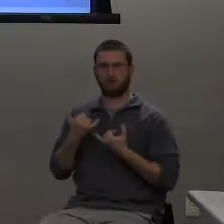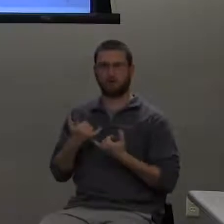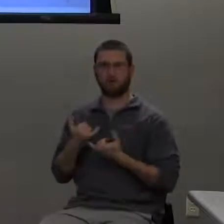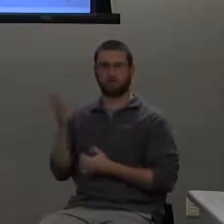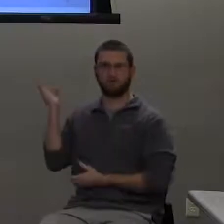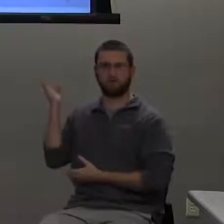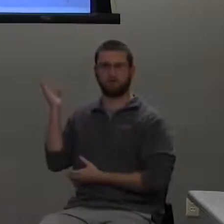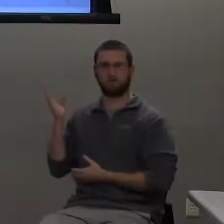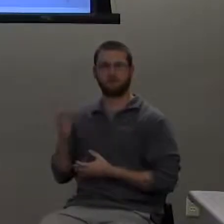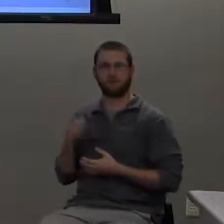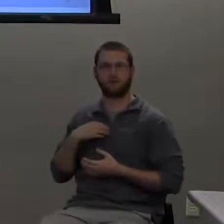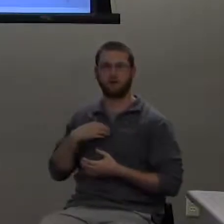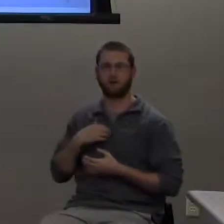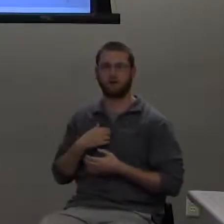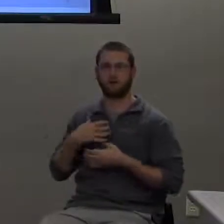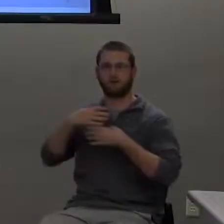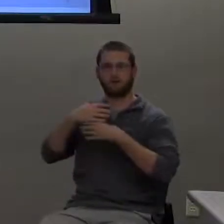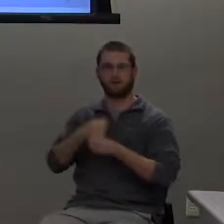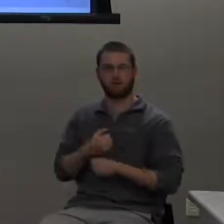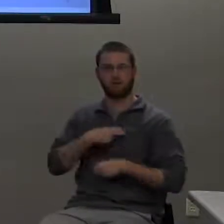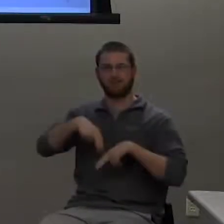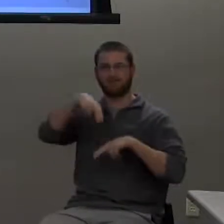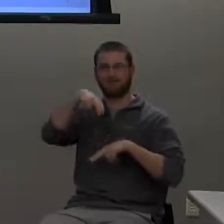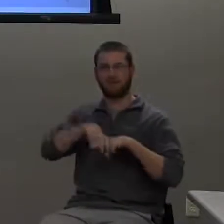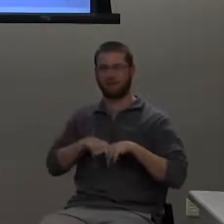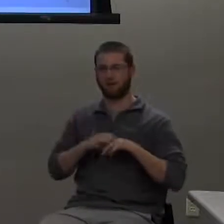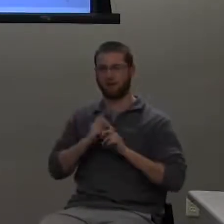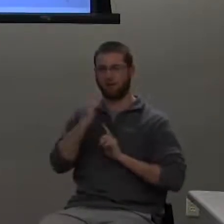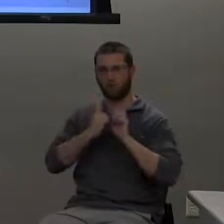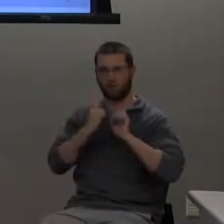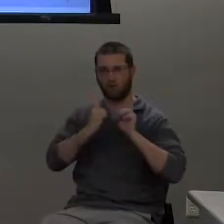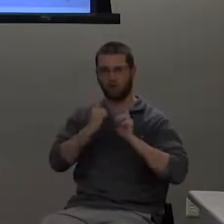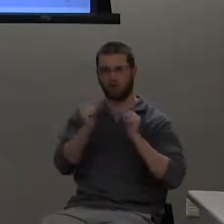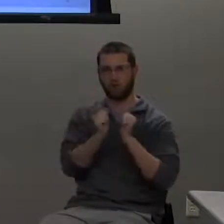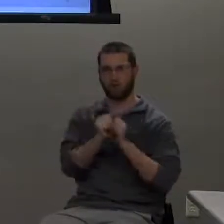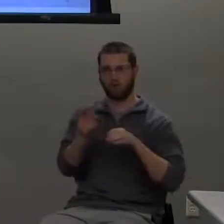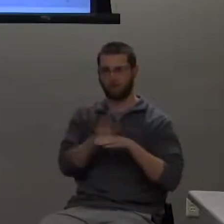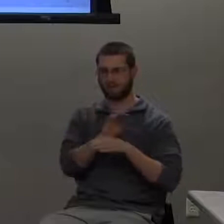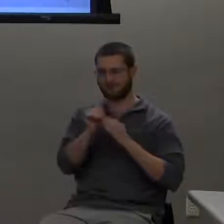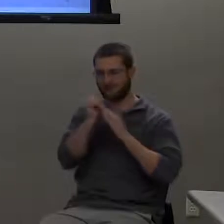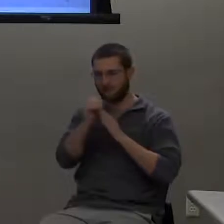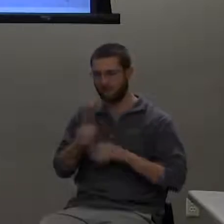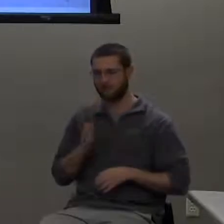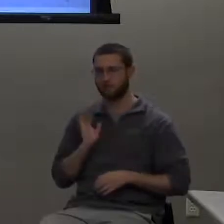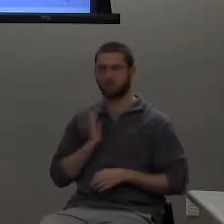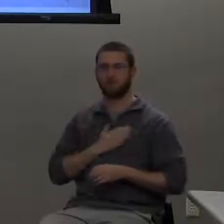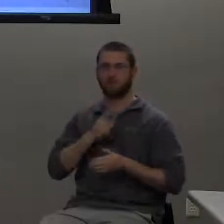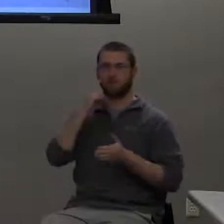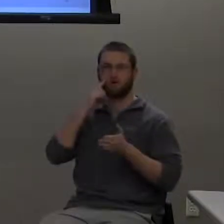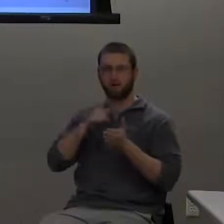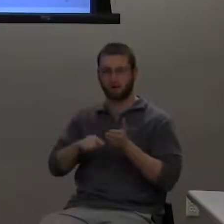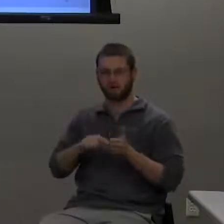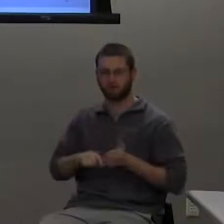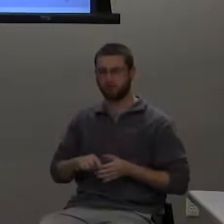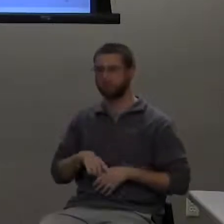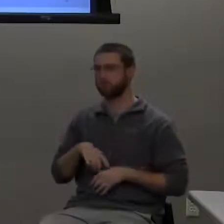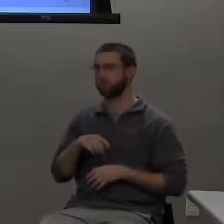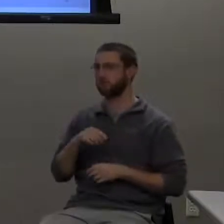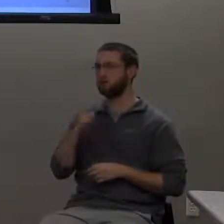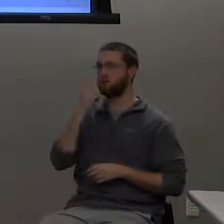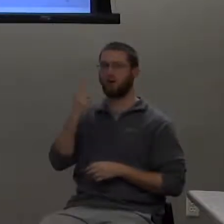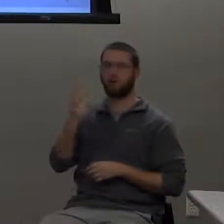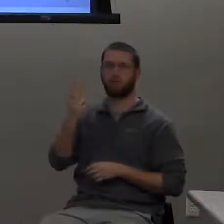I'm synthesizing these from what I heard from when we all sat down in one-on-ones with business leaders, our research, and looking at